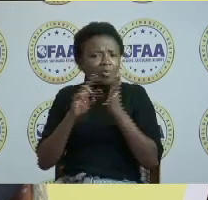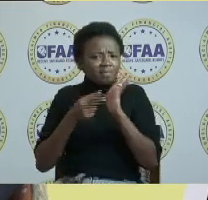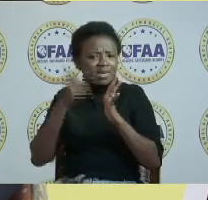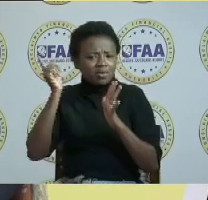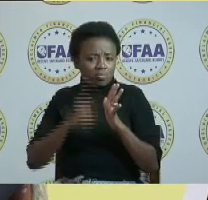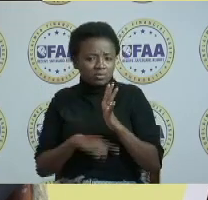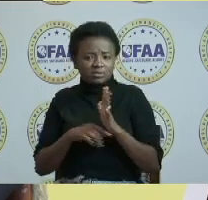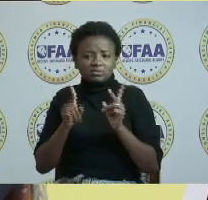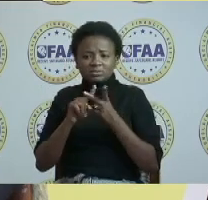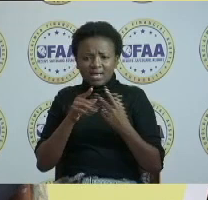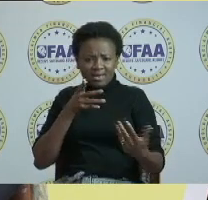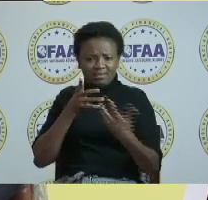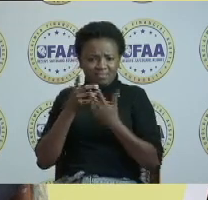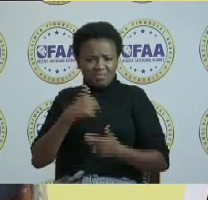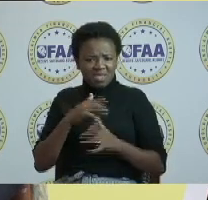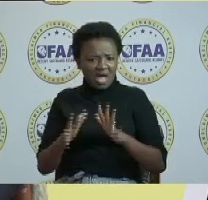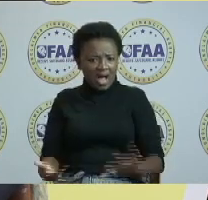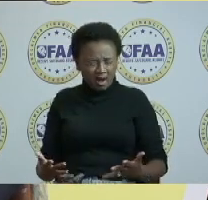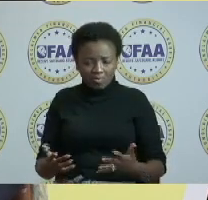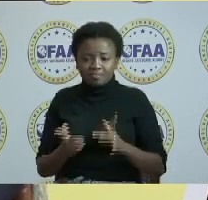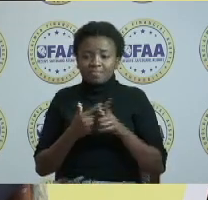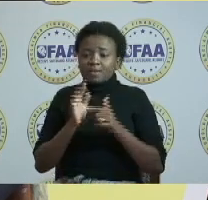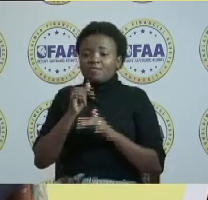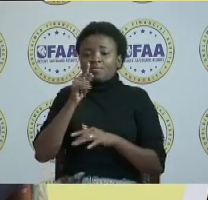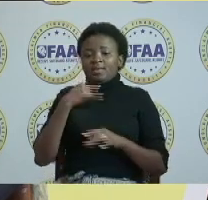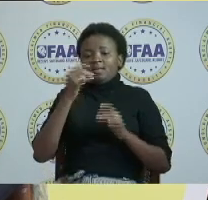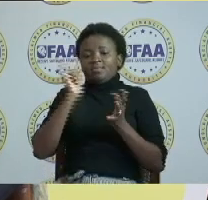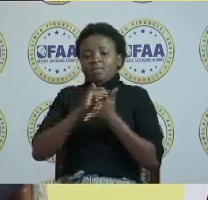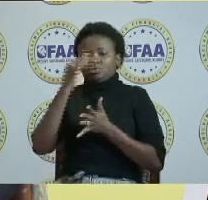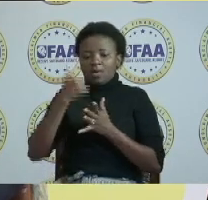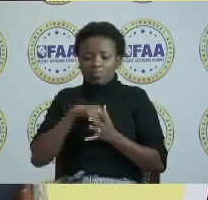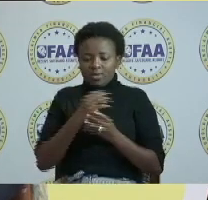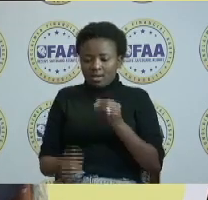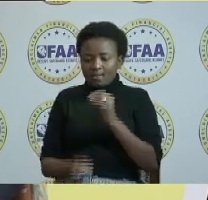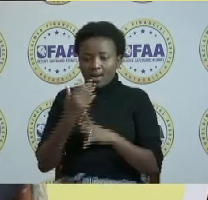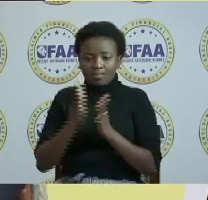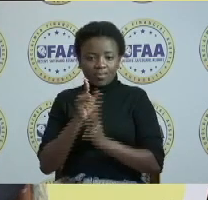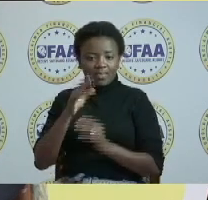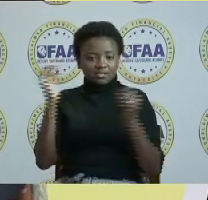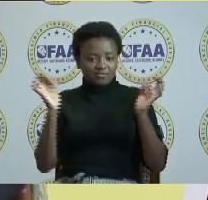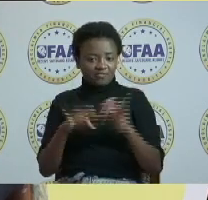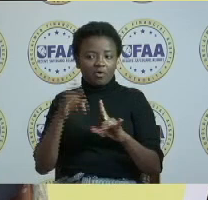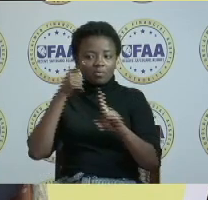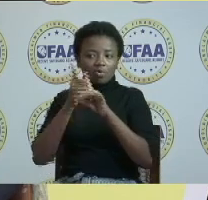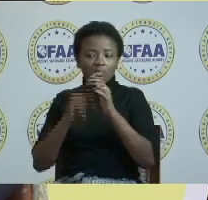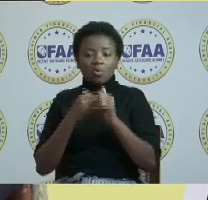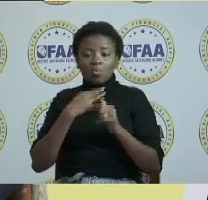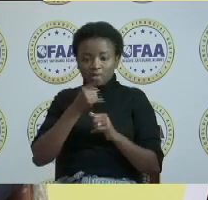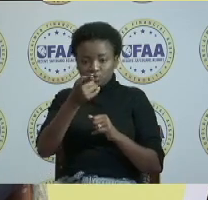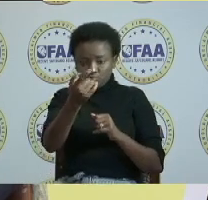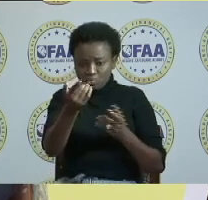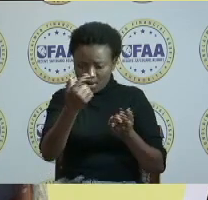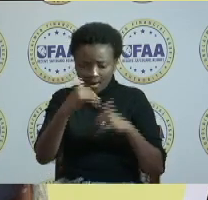and how it relates to you, I guess this is why we have started these forums, so that you can call on us. You are free to